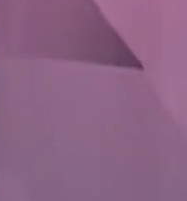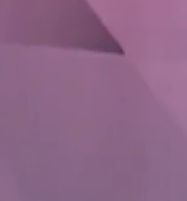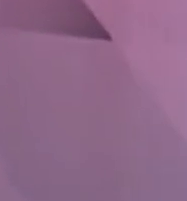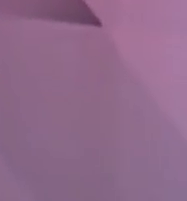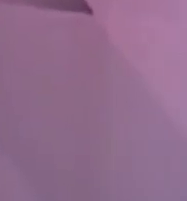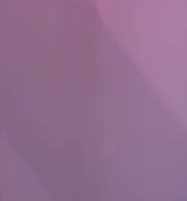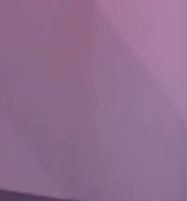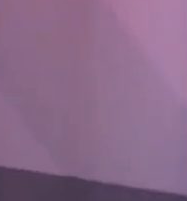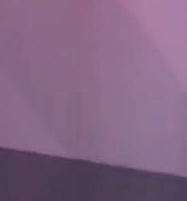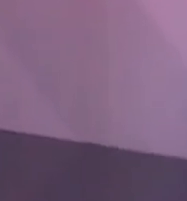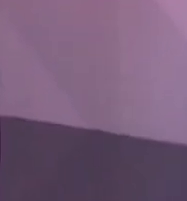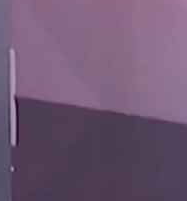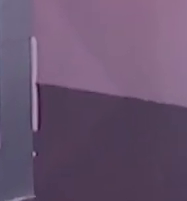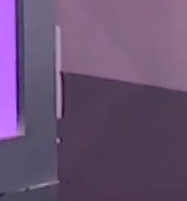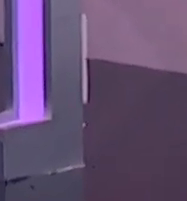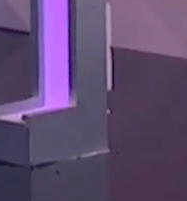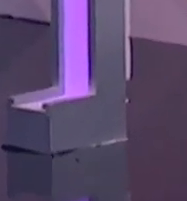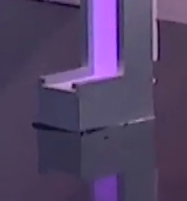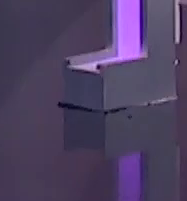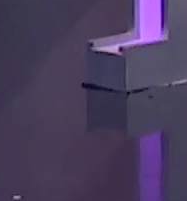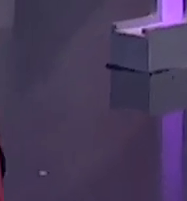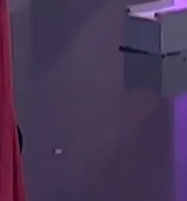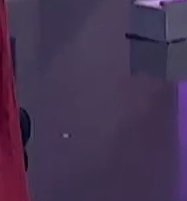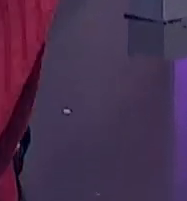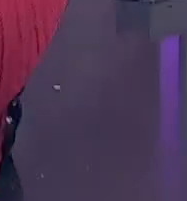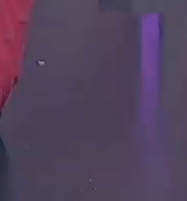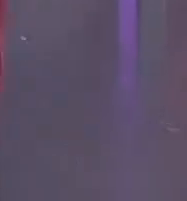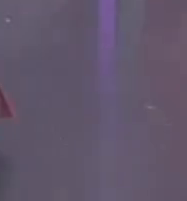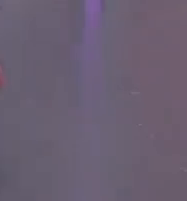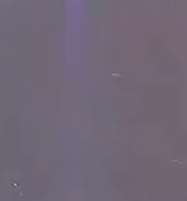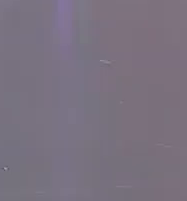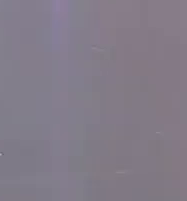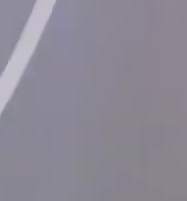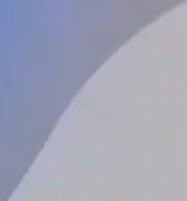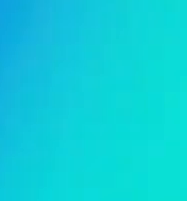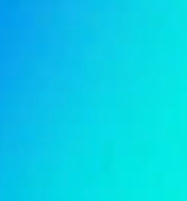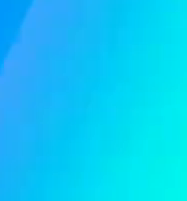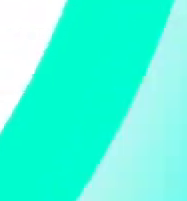thee. All right, pupils. Thank you so much. Thank you, teacher.